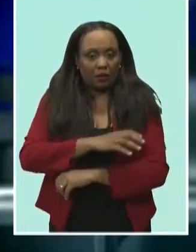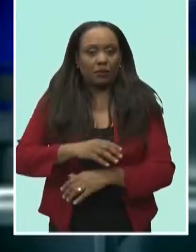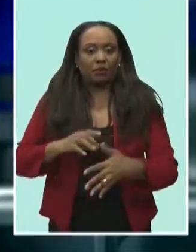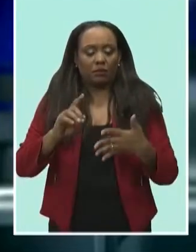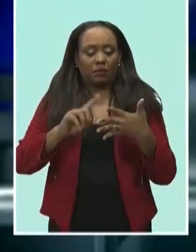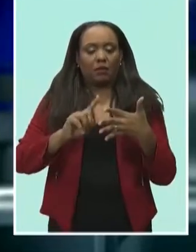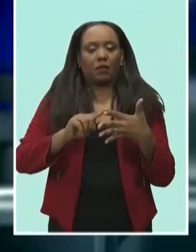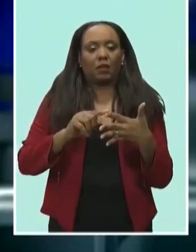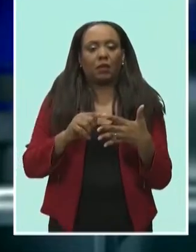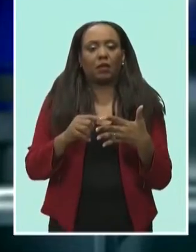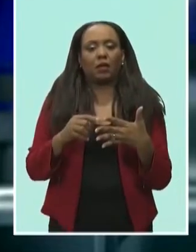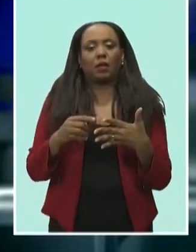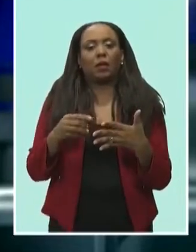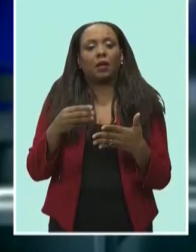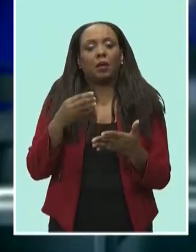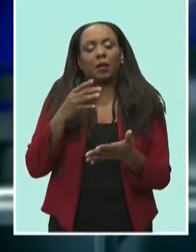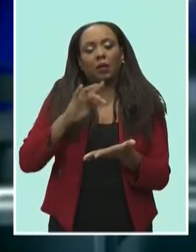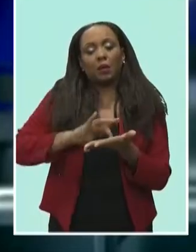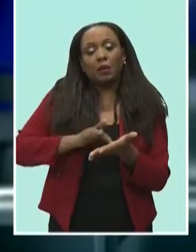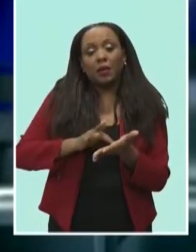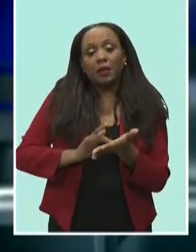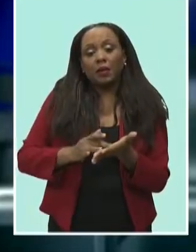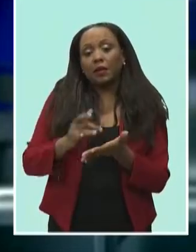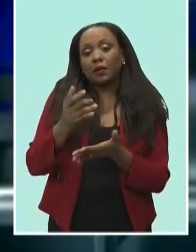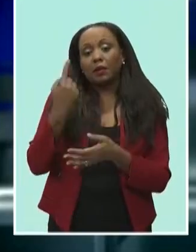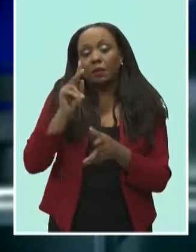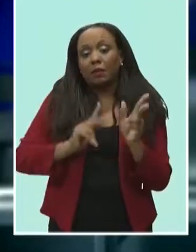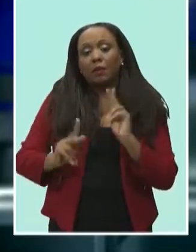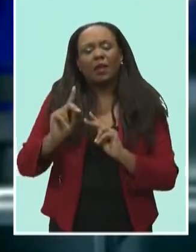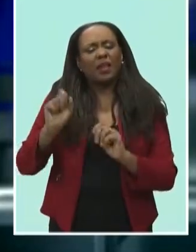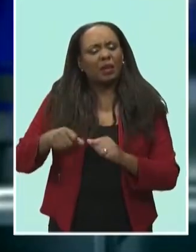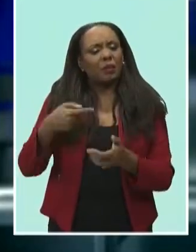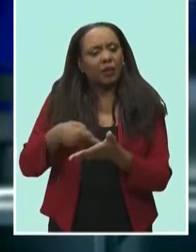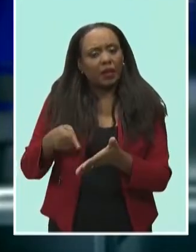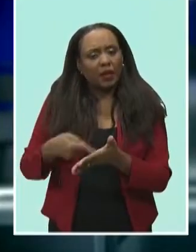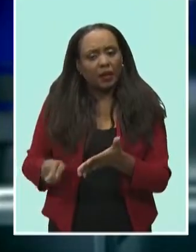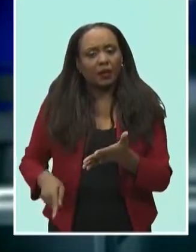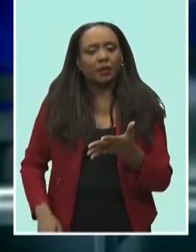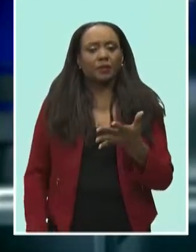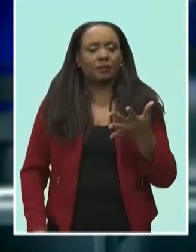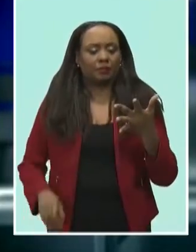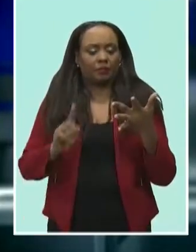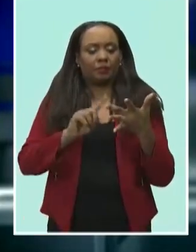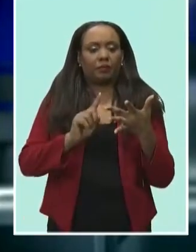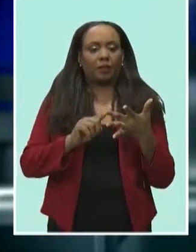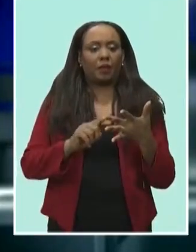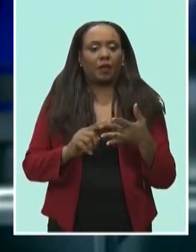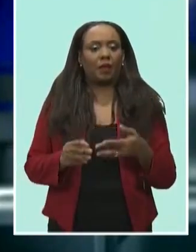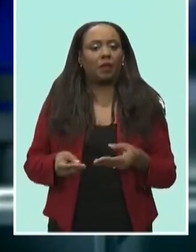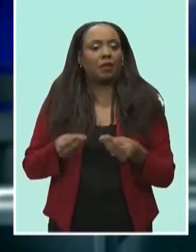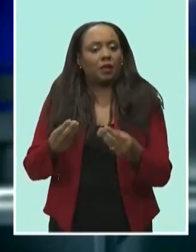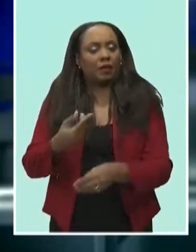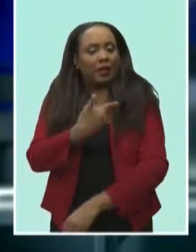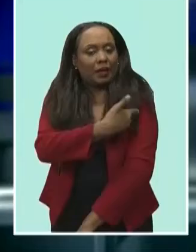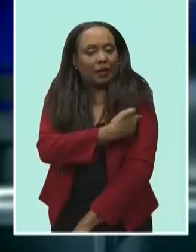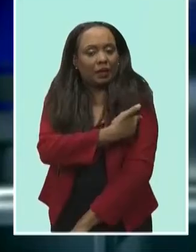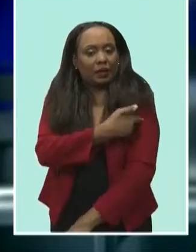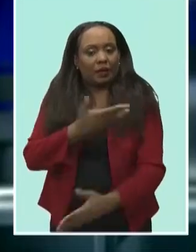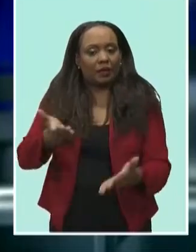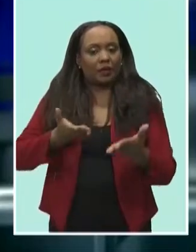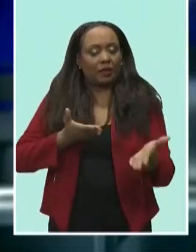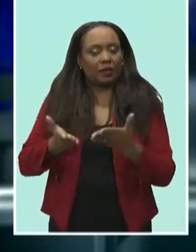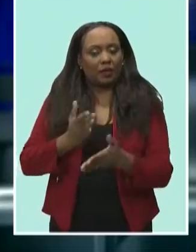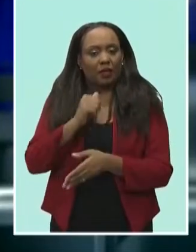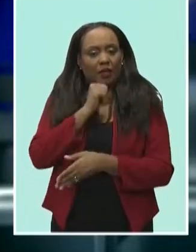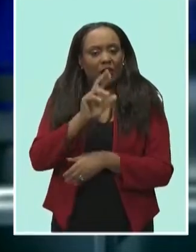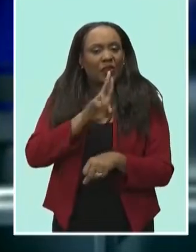affordable medication and treatment for people with NCDs. And another one that stood out for me is providing immunization services outside